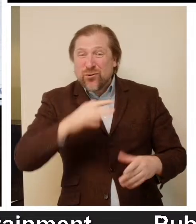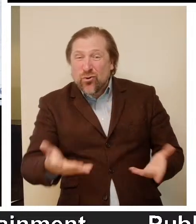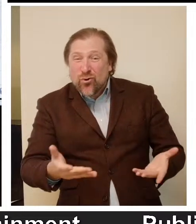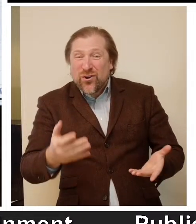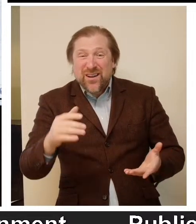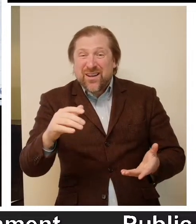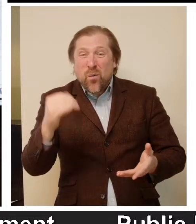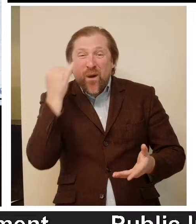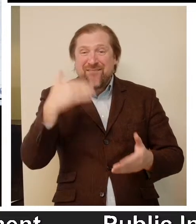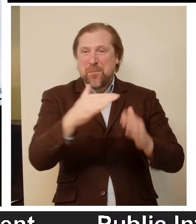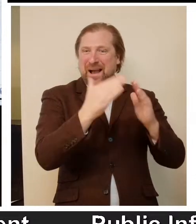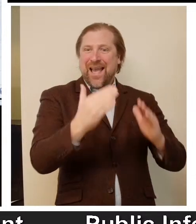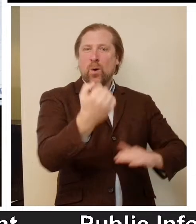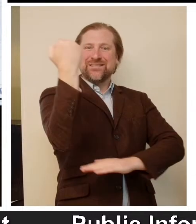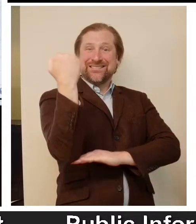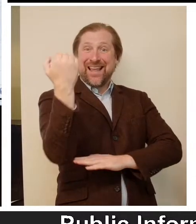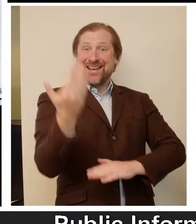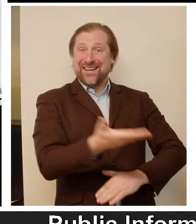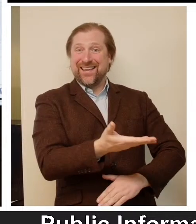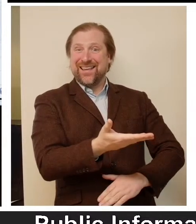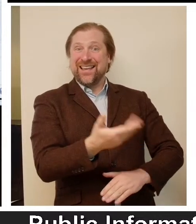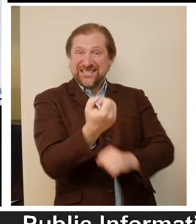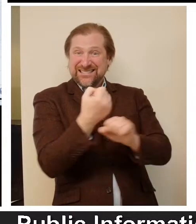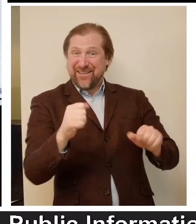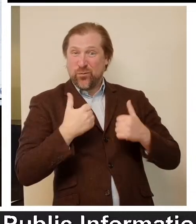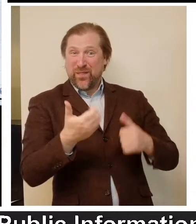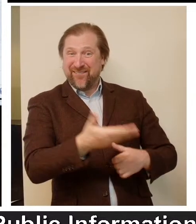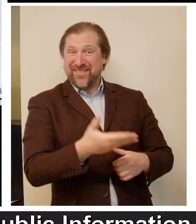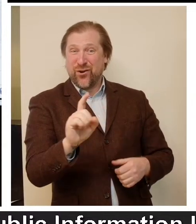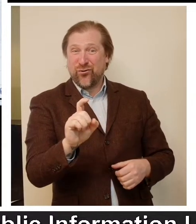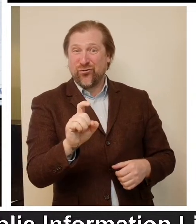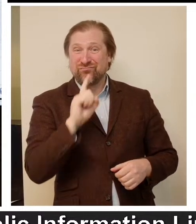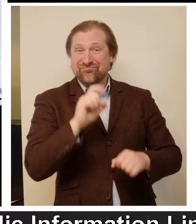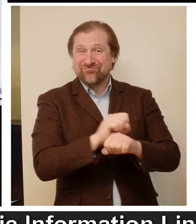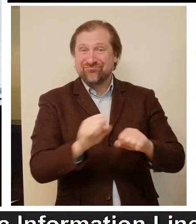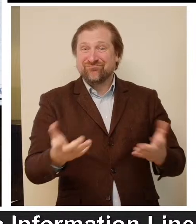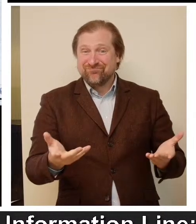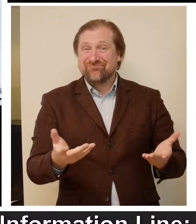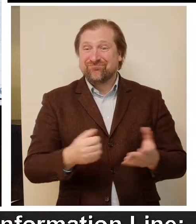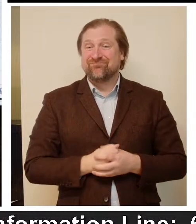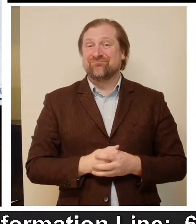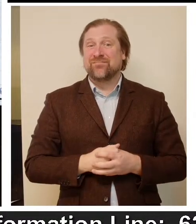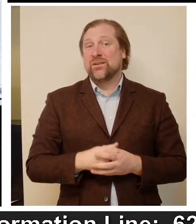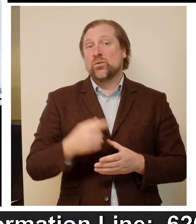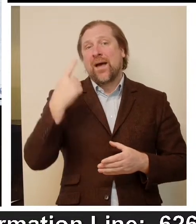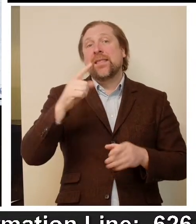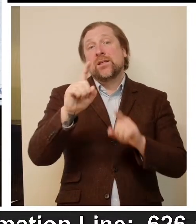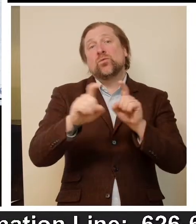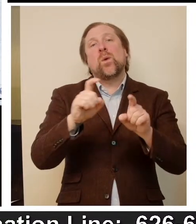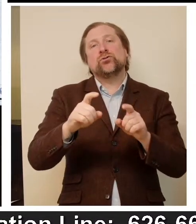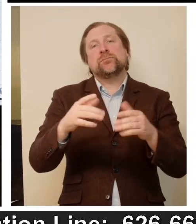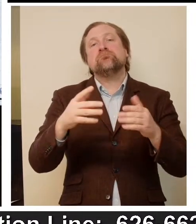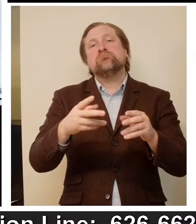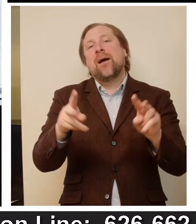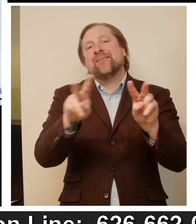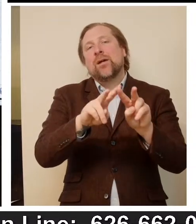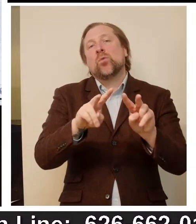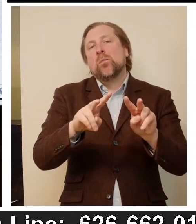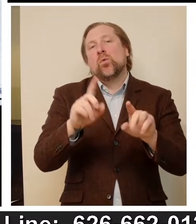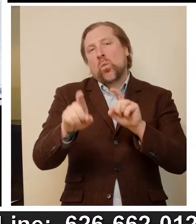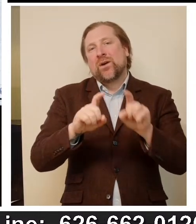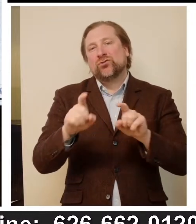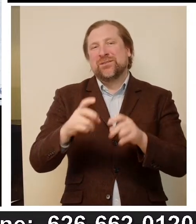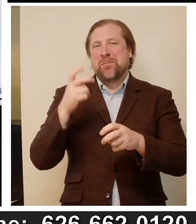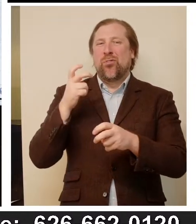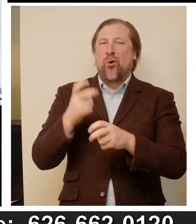my house is still standing, is it still safe to go into those locations? I think these questions are very valid questions. The